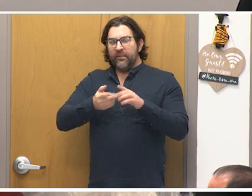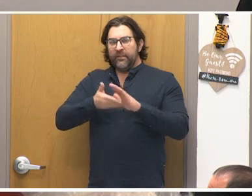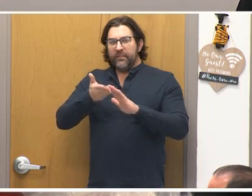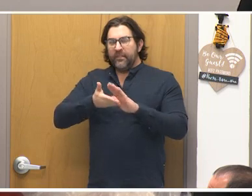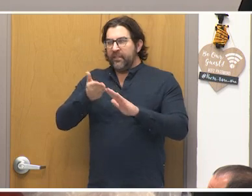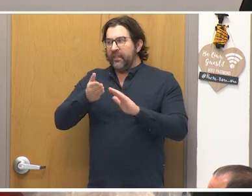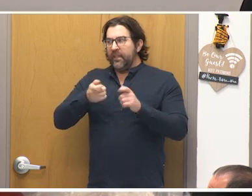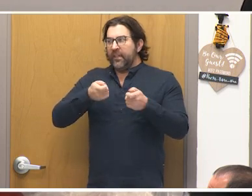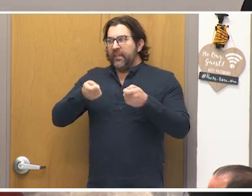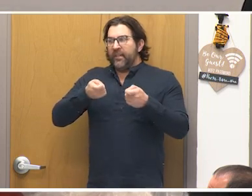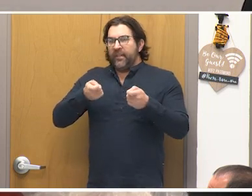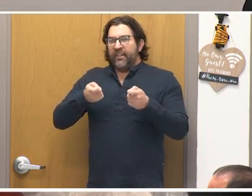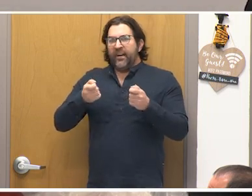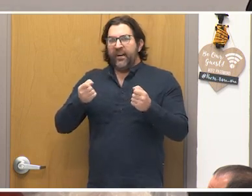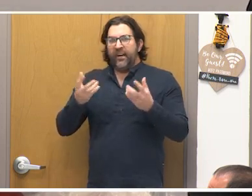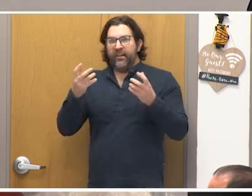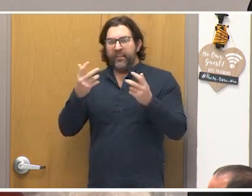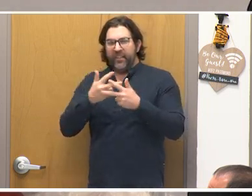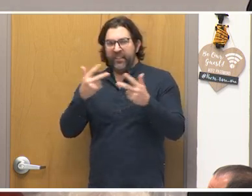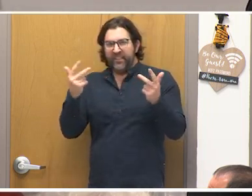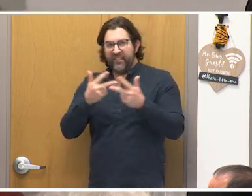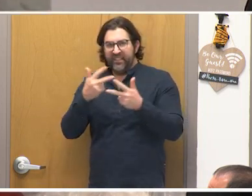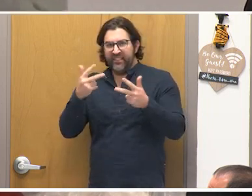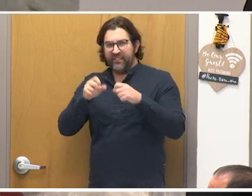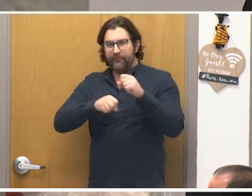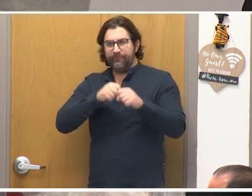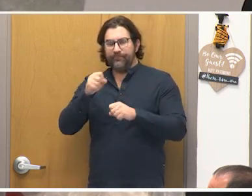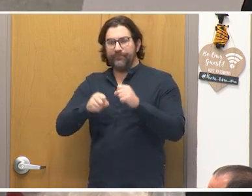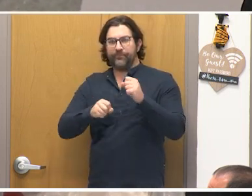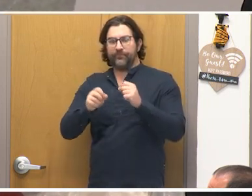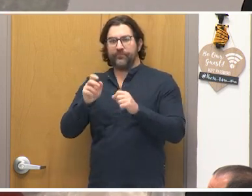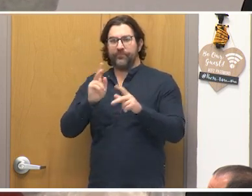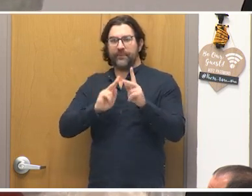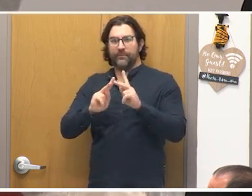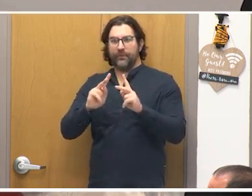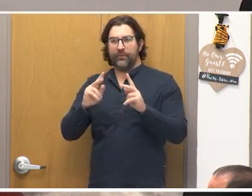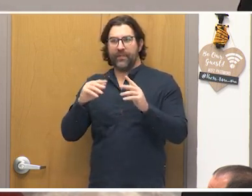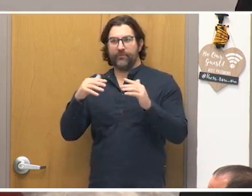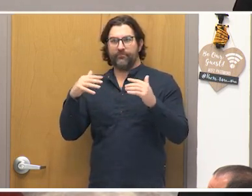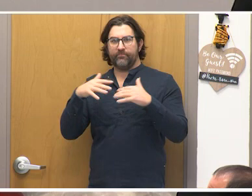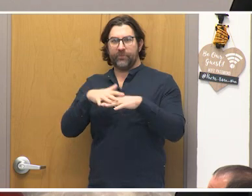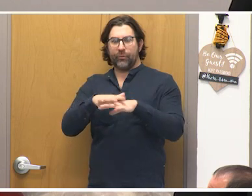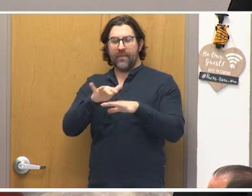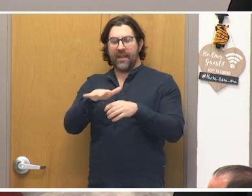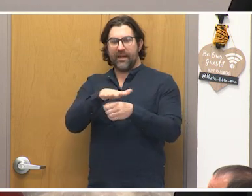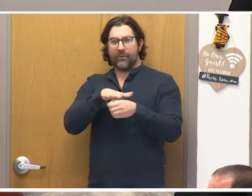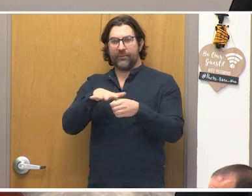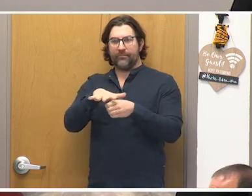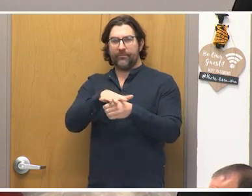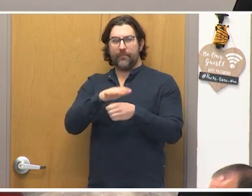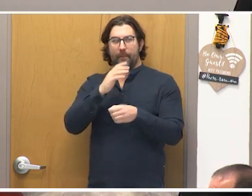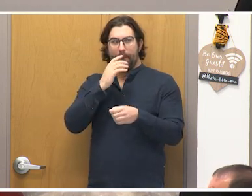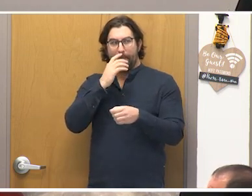it can handle the volume of cars, pedestrians, or bicyclists that are entering that intersection. Given